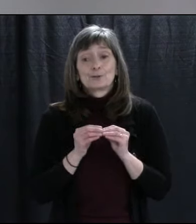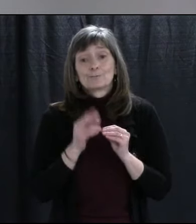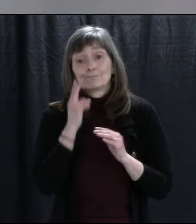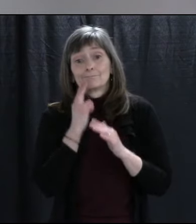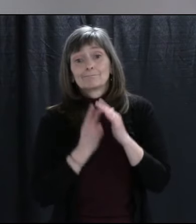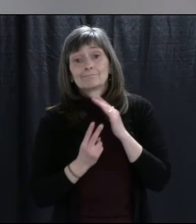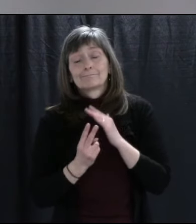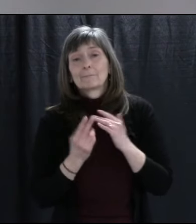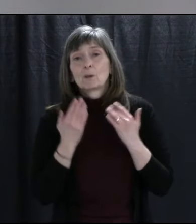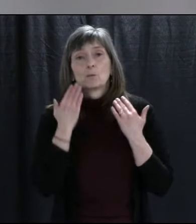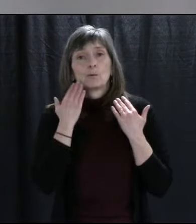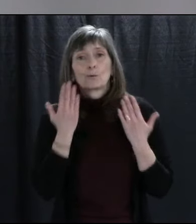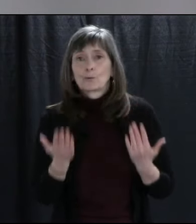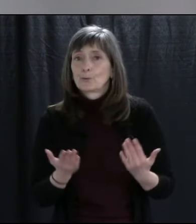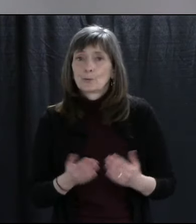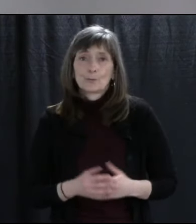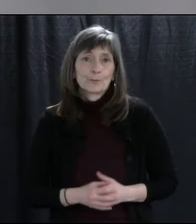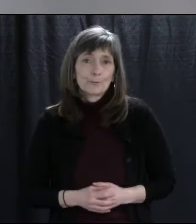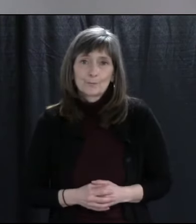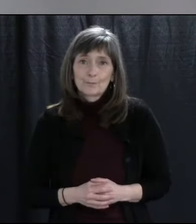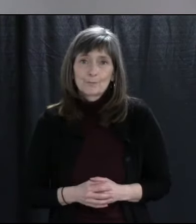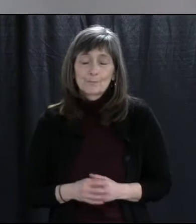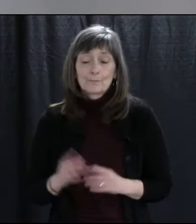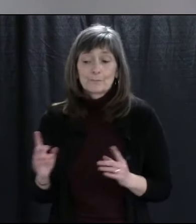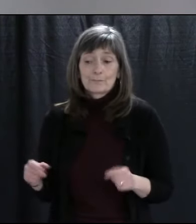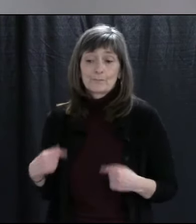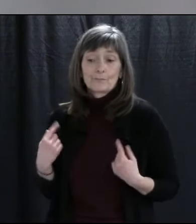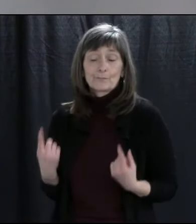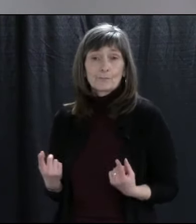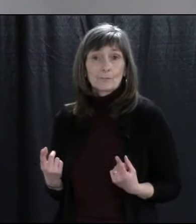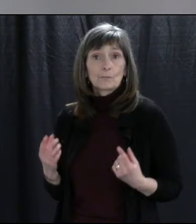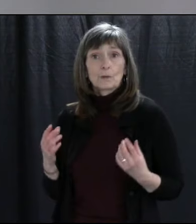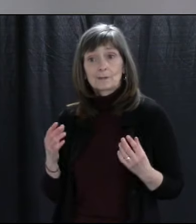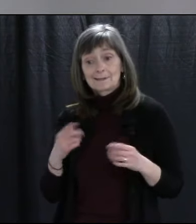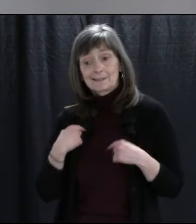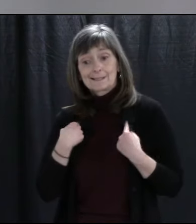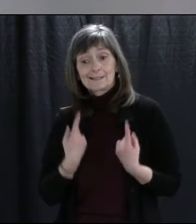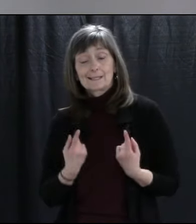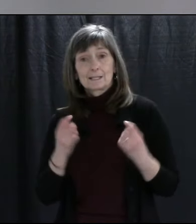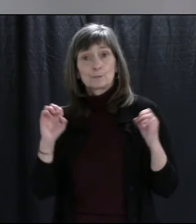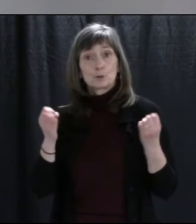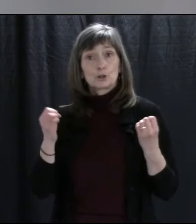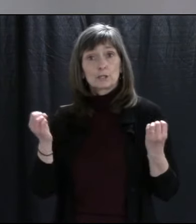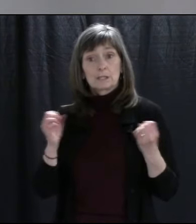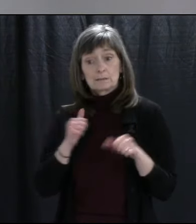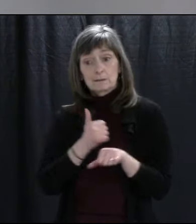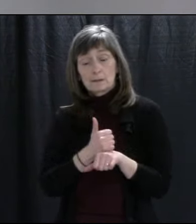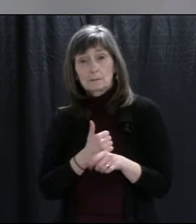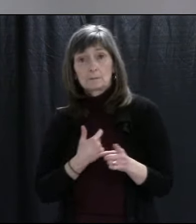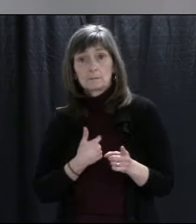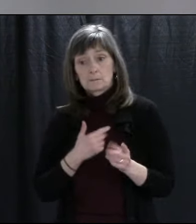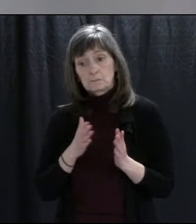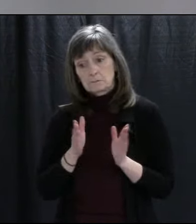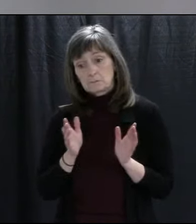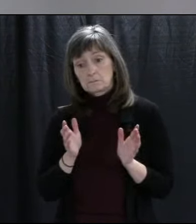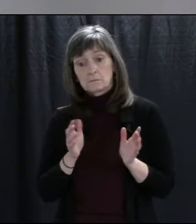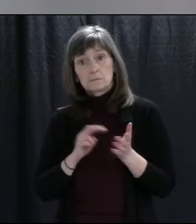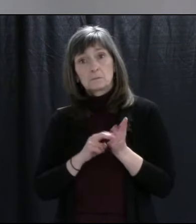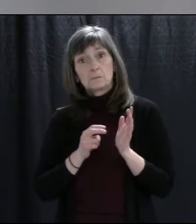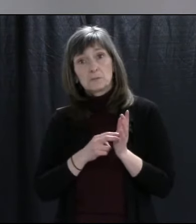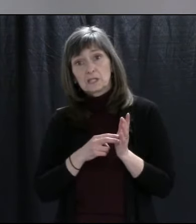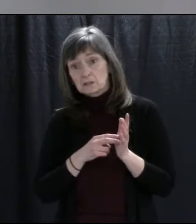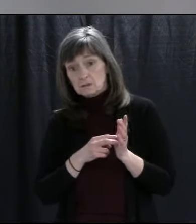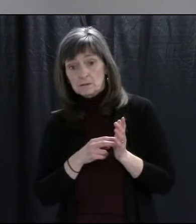a lot of what we do now and what we have been doing since the state of emergency was put in place will determine the path those